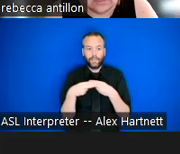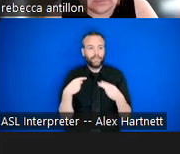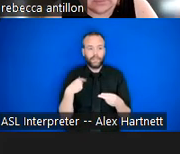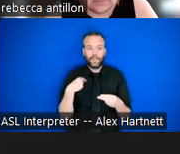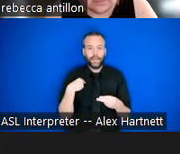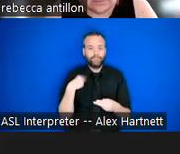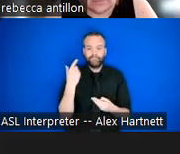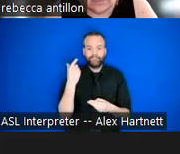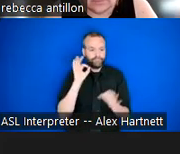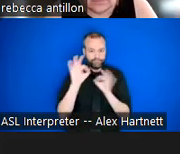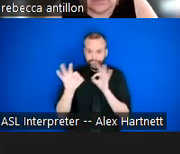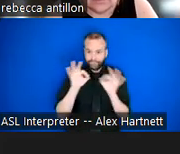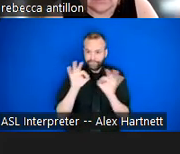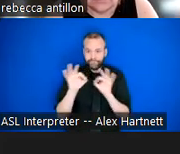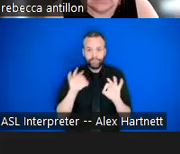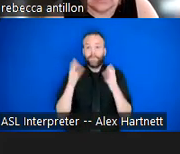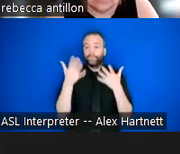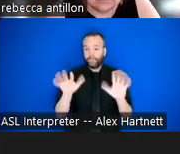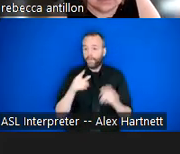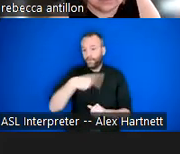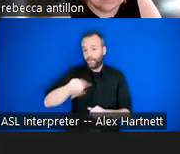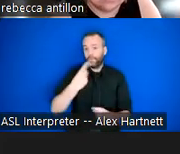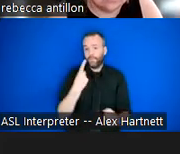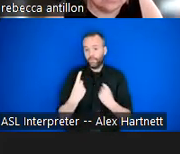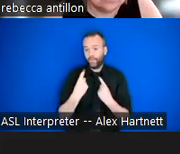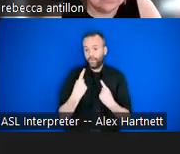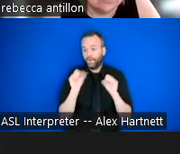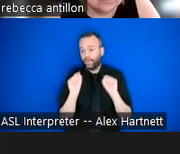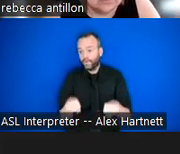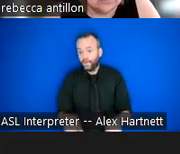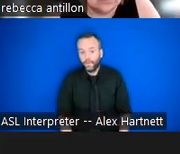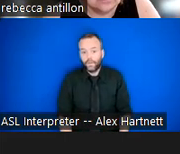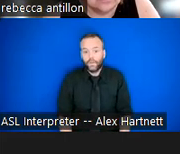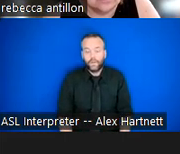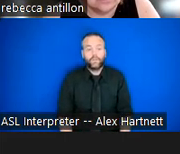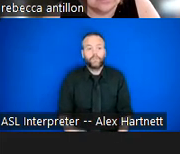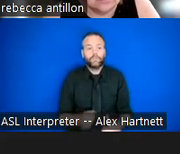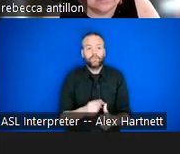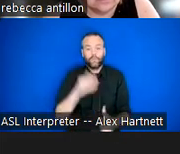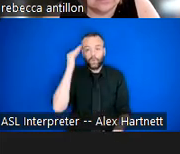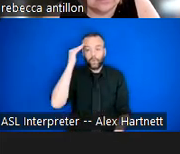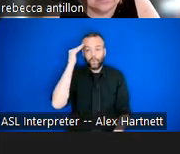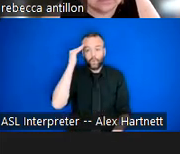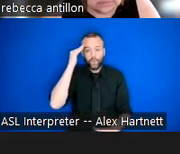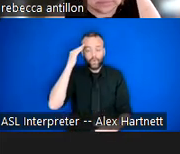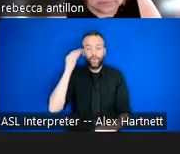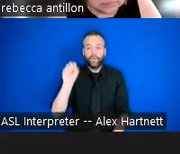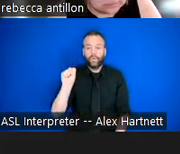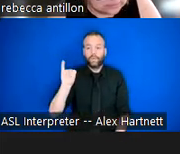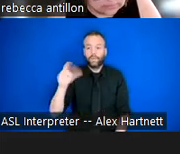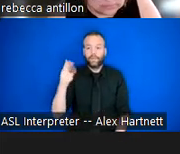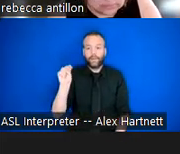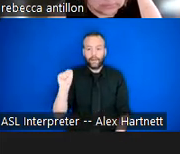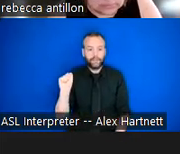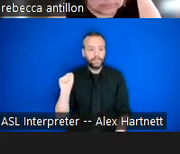of the trainings Paul was referencing earlier. Know the Signs, Safe Talk and Assist or Applied Suicide Intervention Skills Training. These